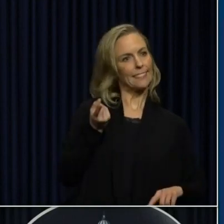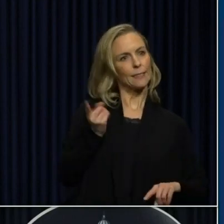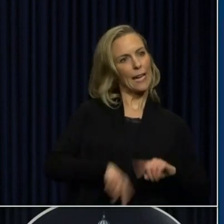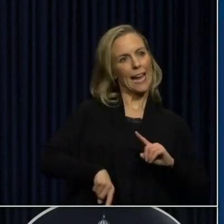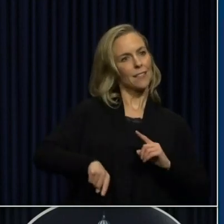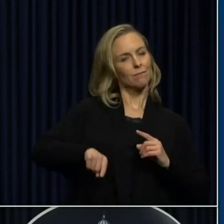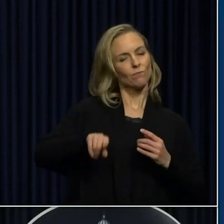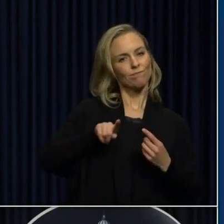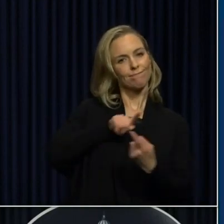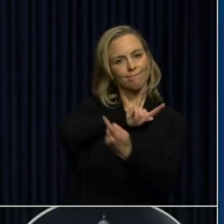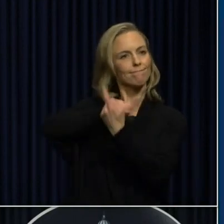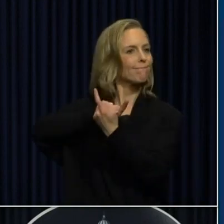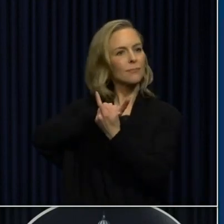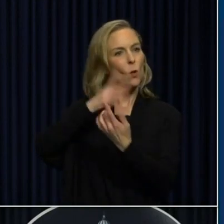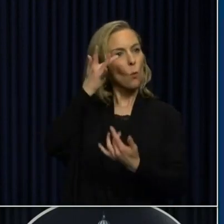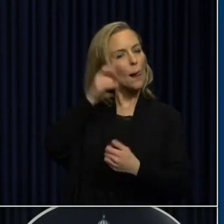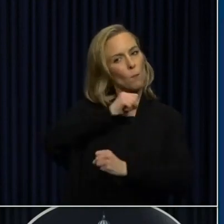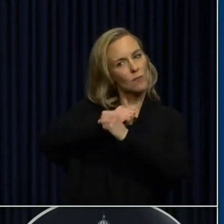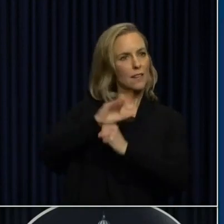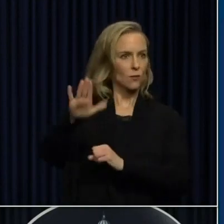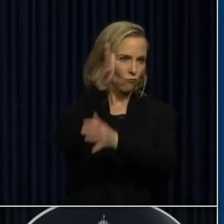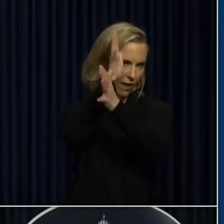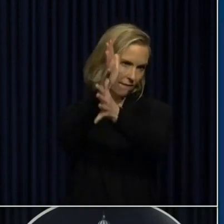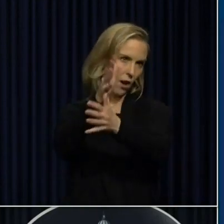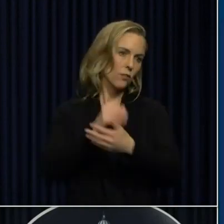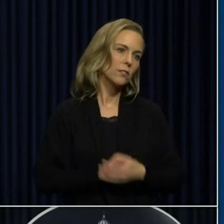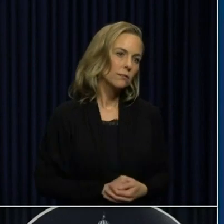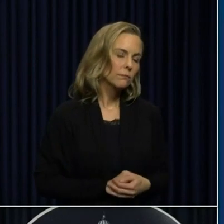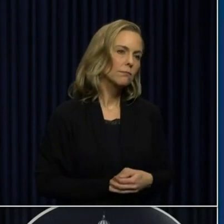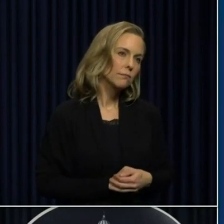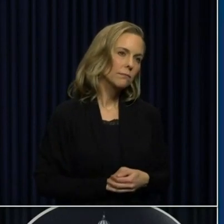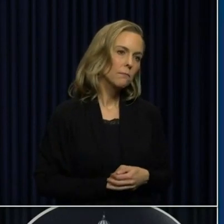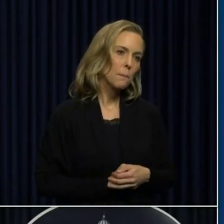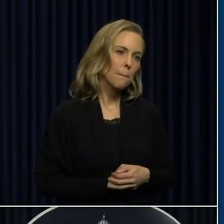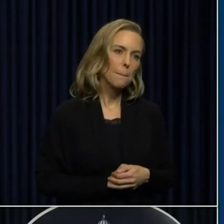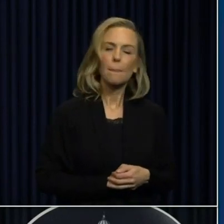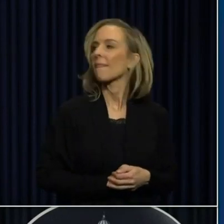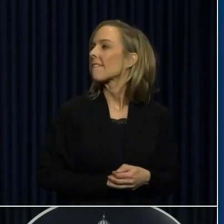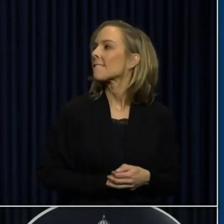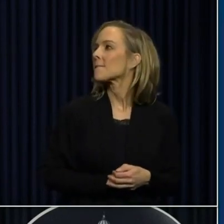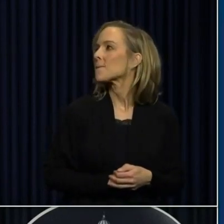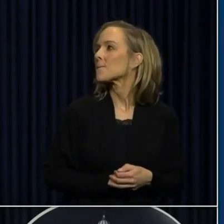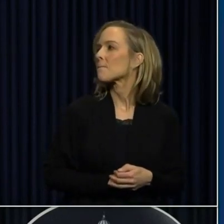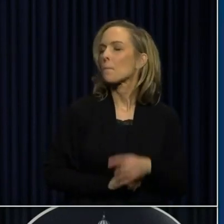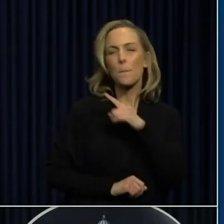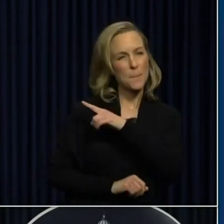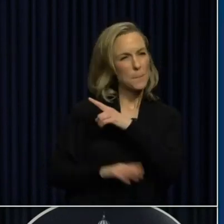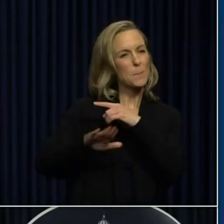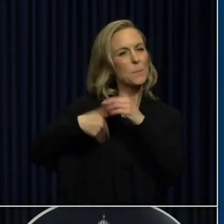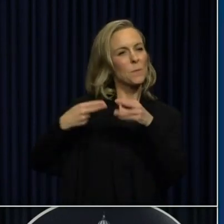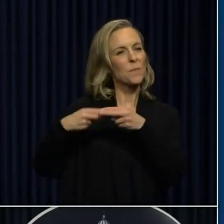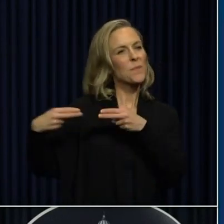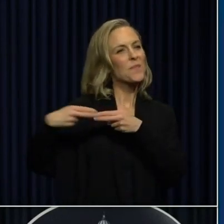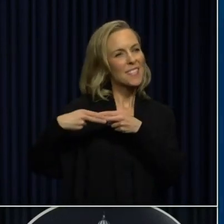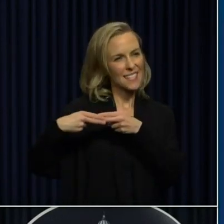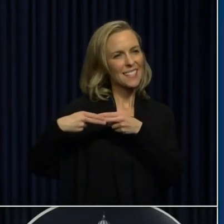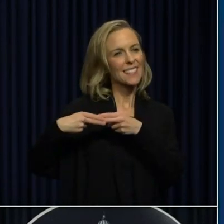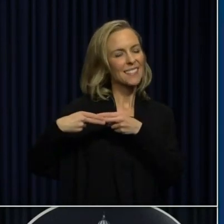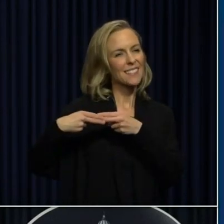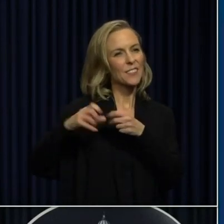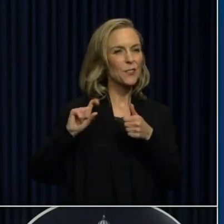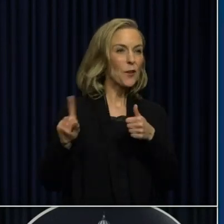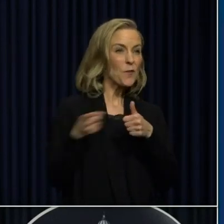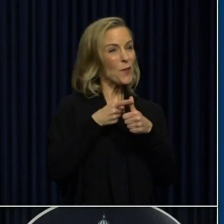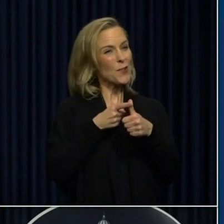is protecting his grandfather. Yeah, this is one of our first